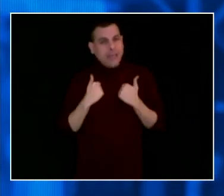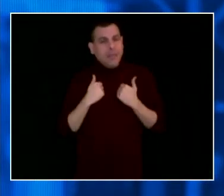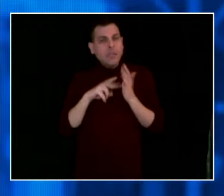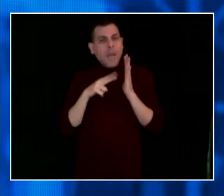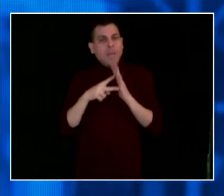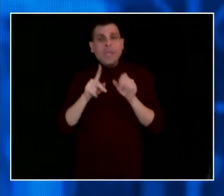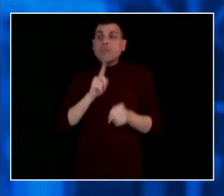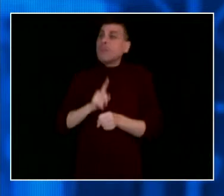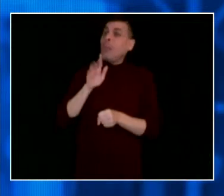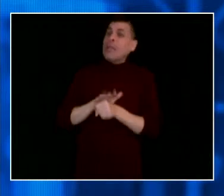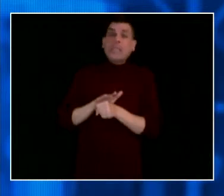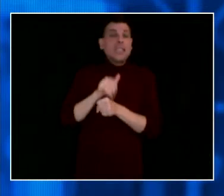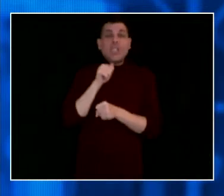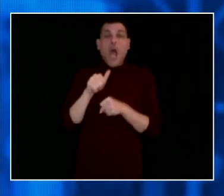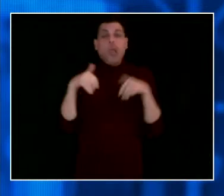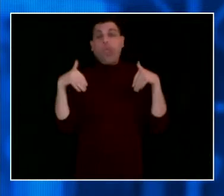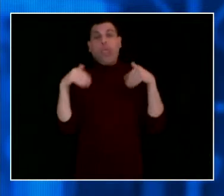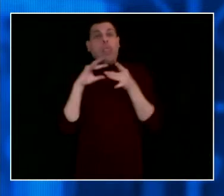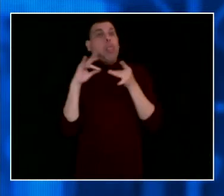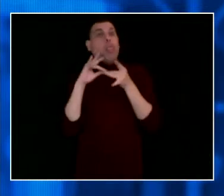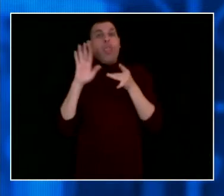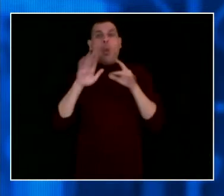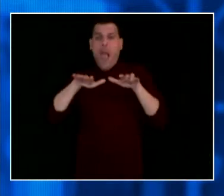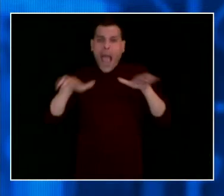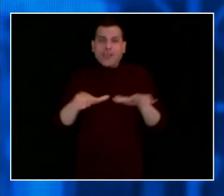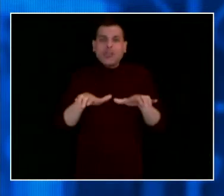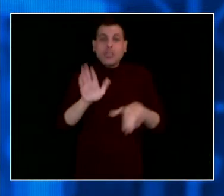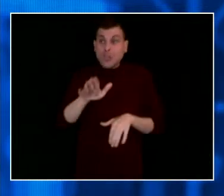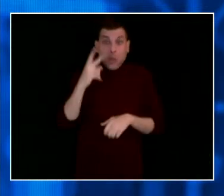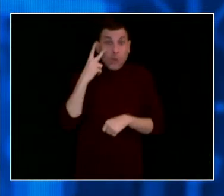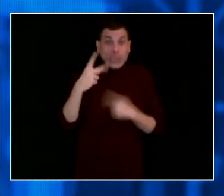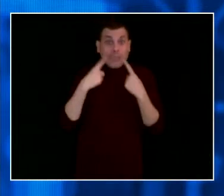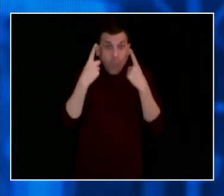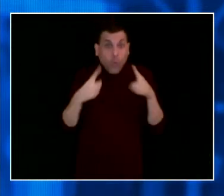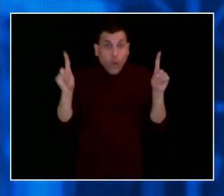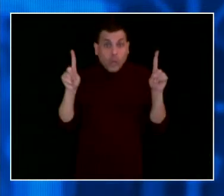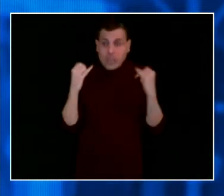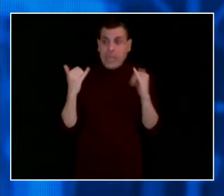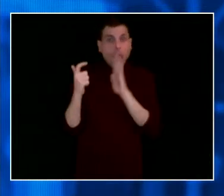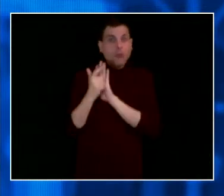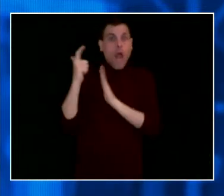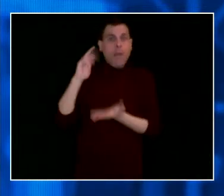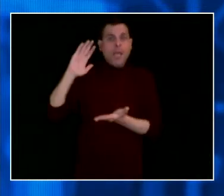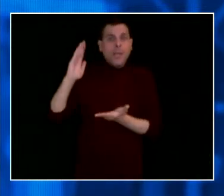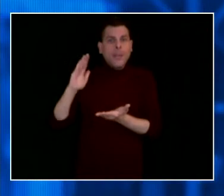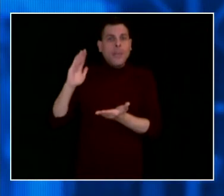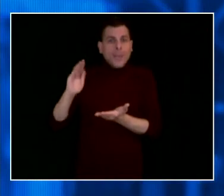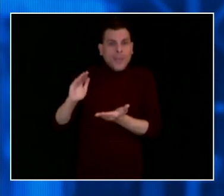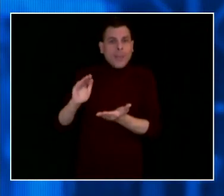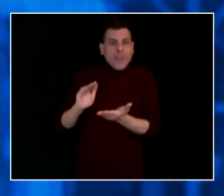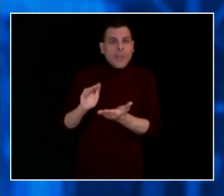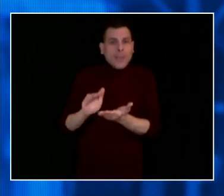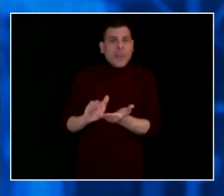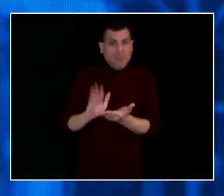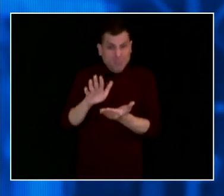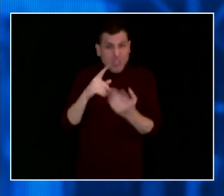driven down crime. The good news is that these strategies are working. Last year saw the lowest